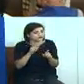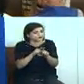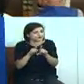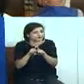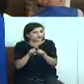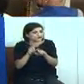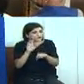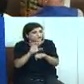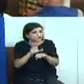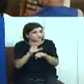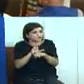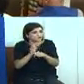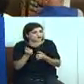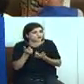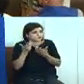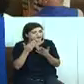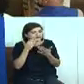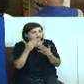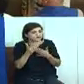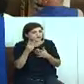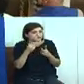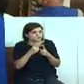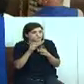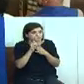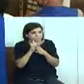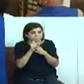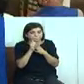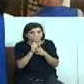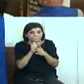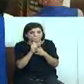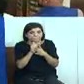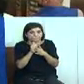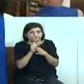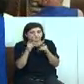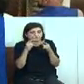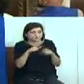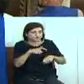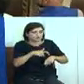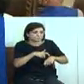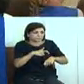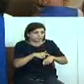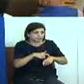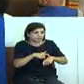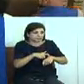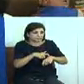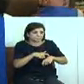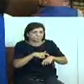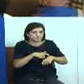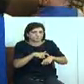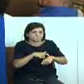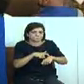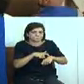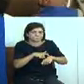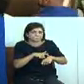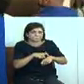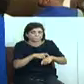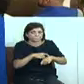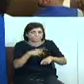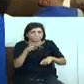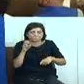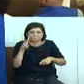thanks to their leadership during this time of transition. Reverend Kevin